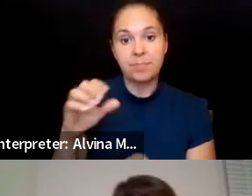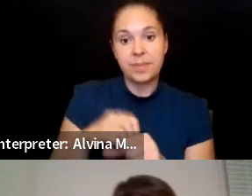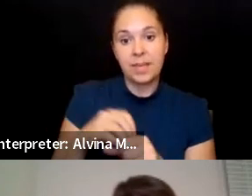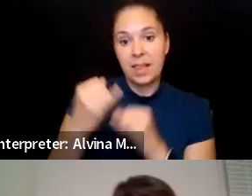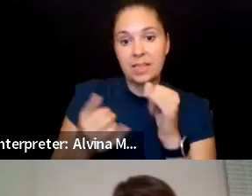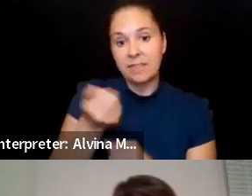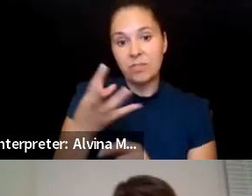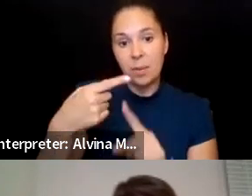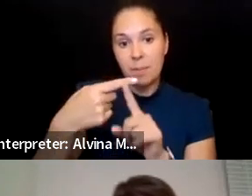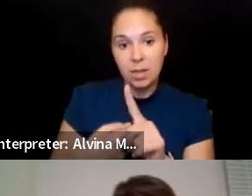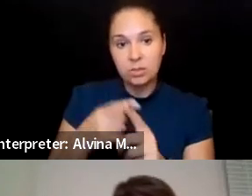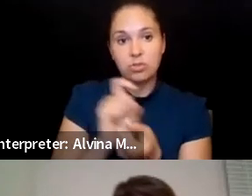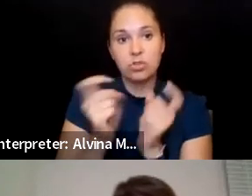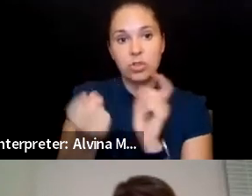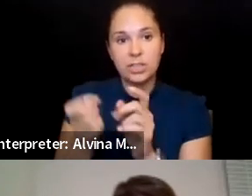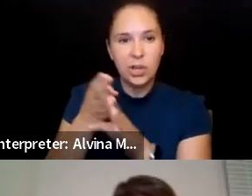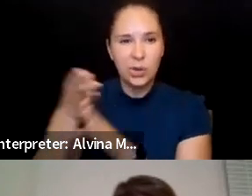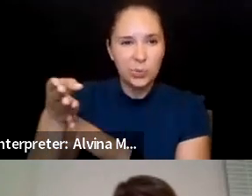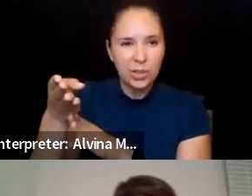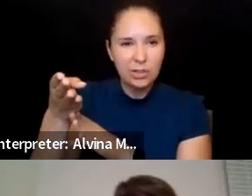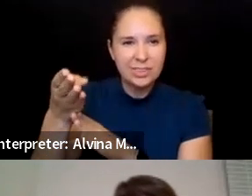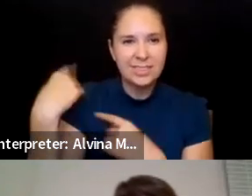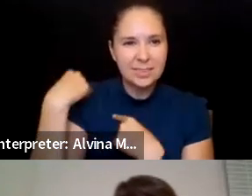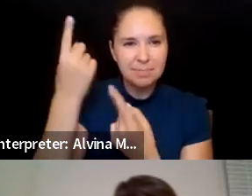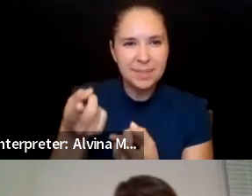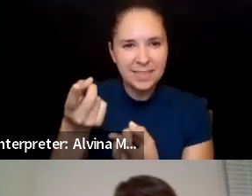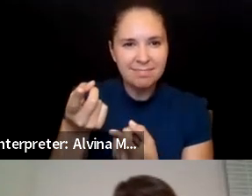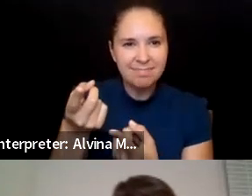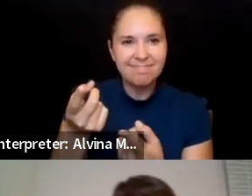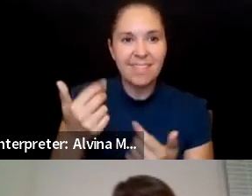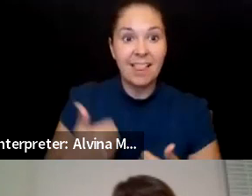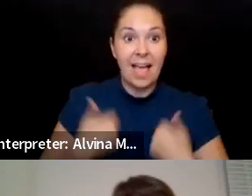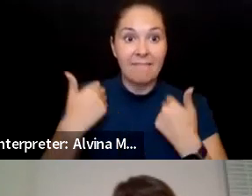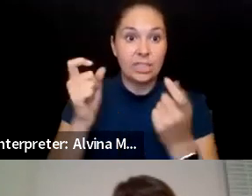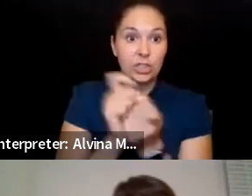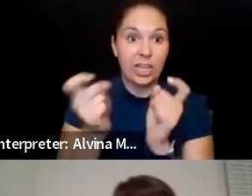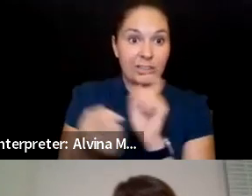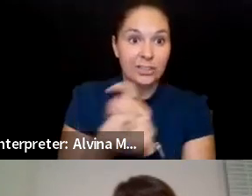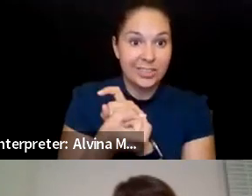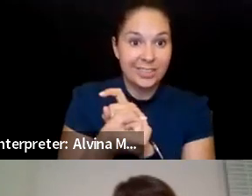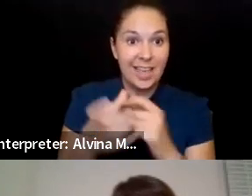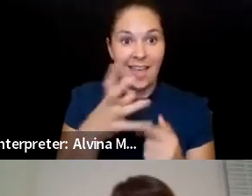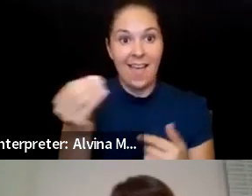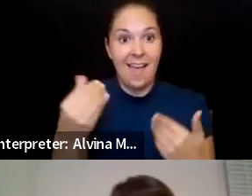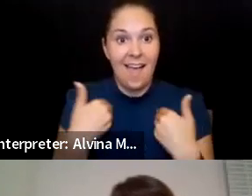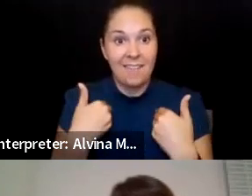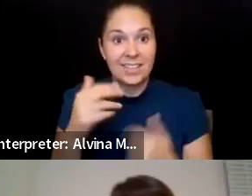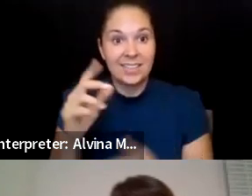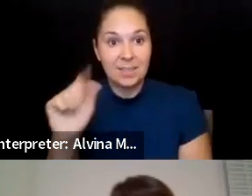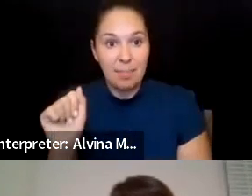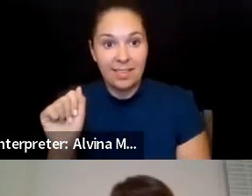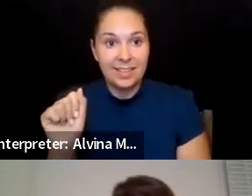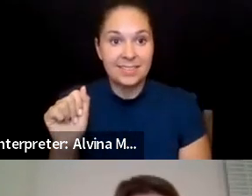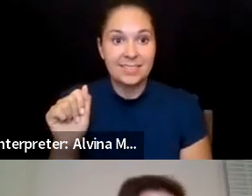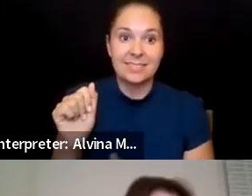months changing careers. It's been kind of life-changing, and having disabilities, it's